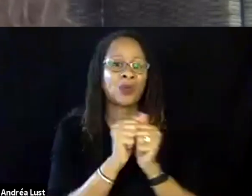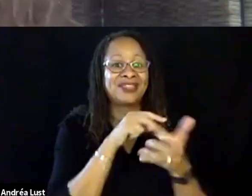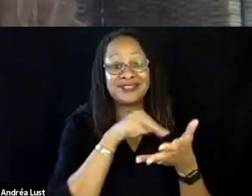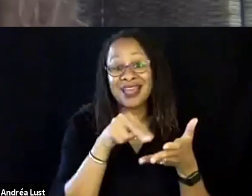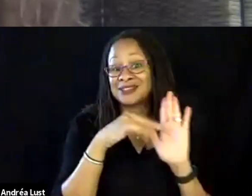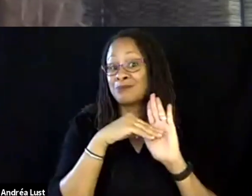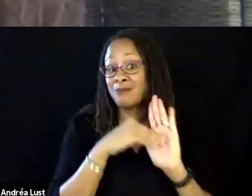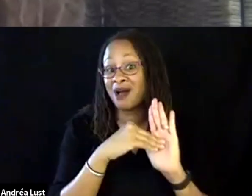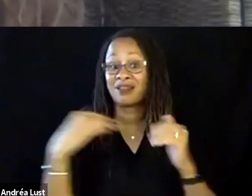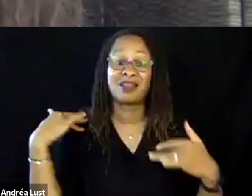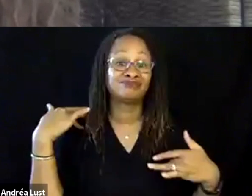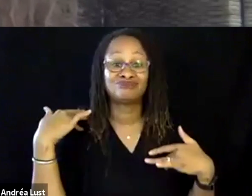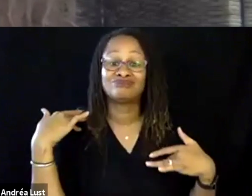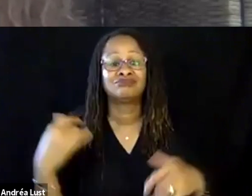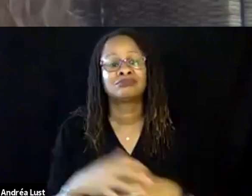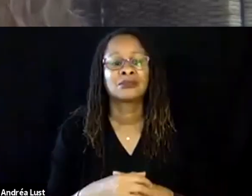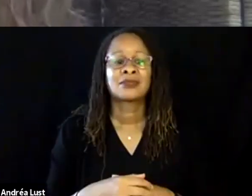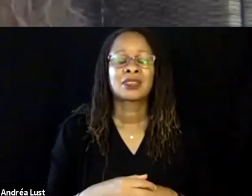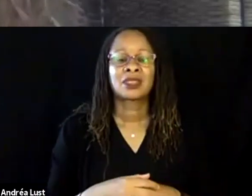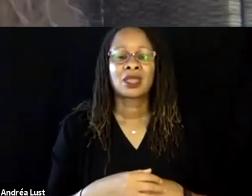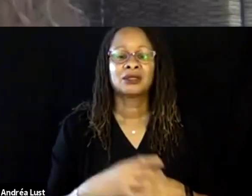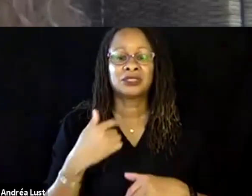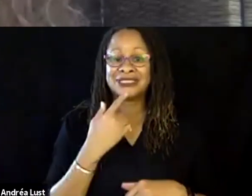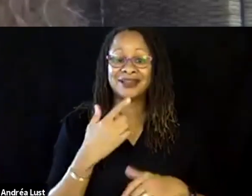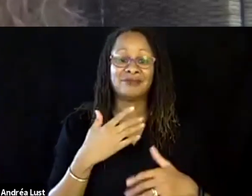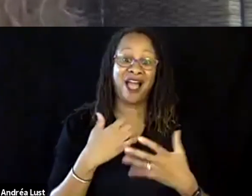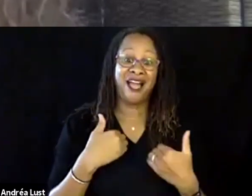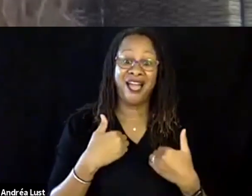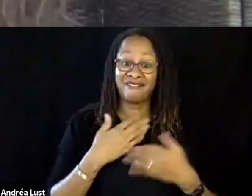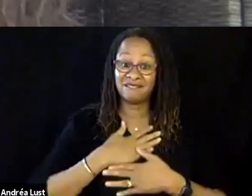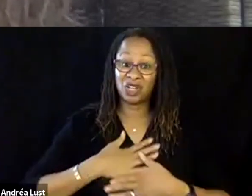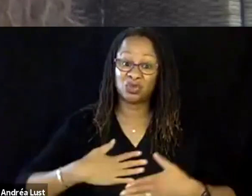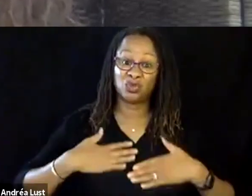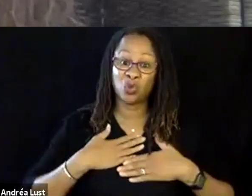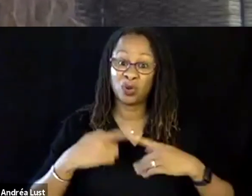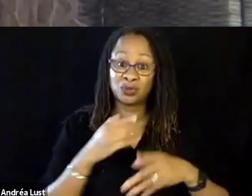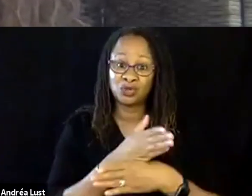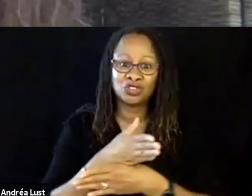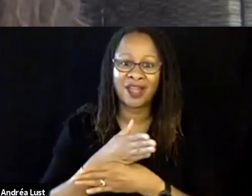modeling. And you said, you know, I had joy to share. And